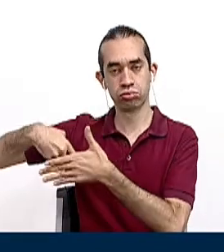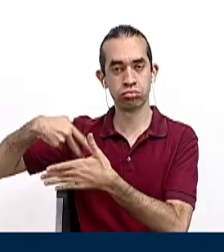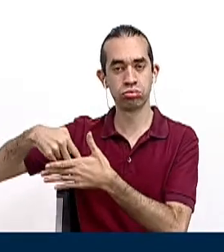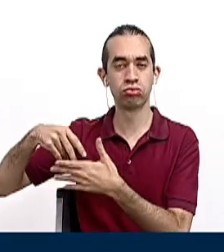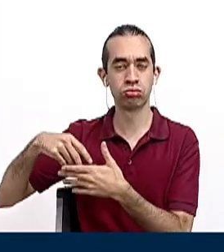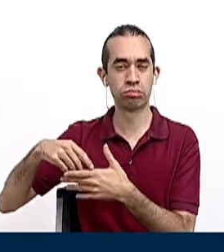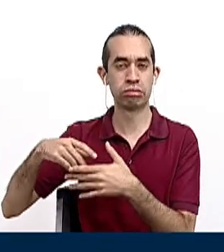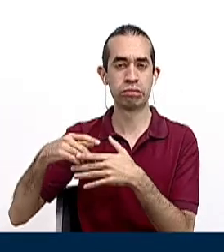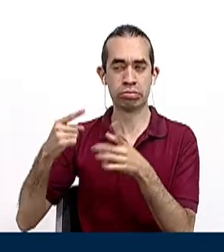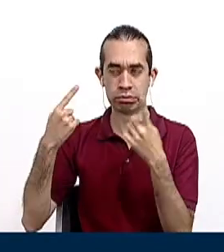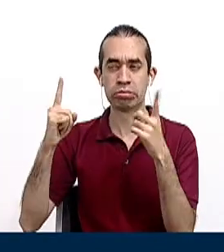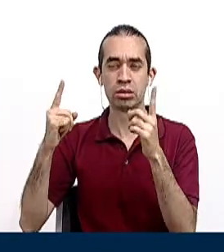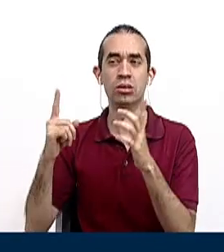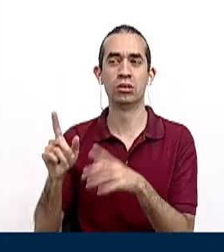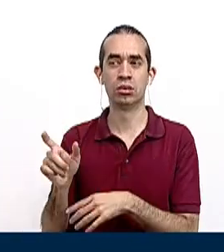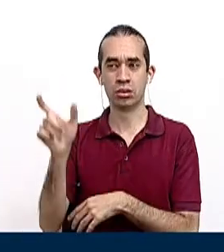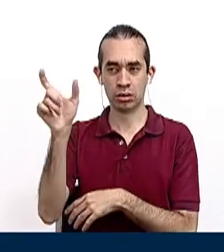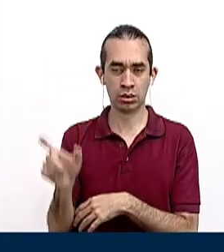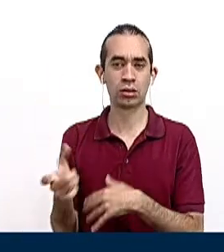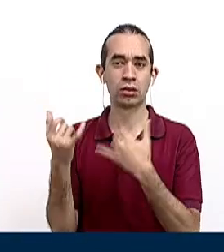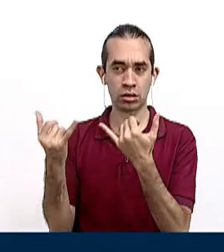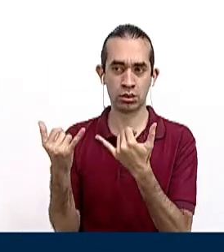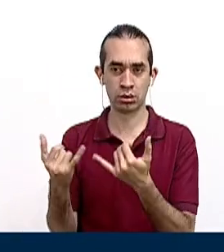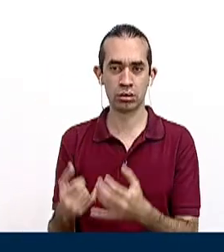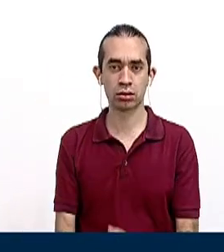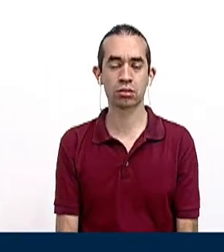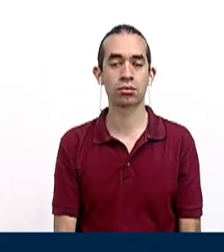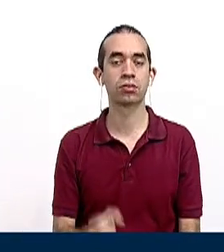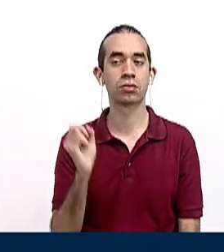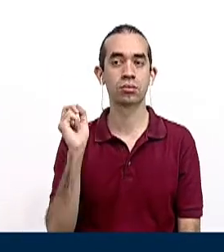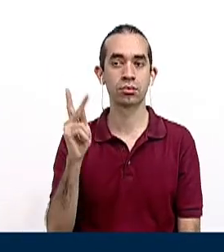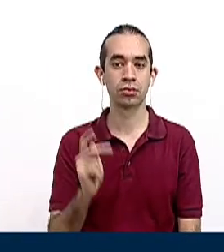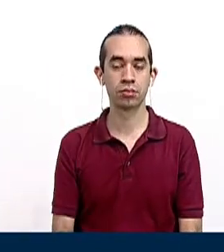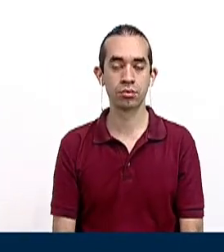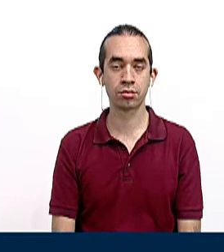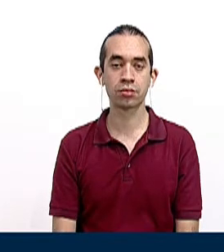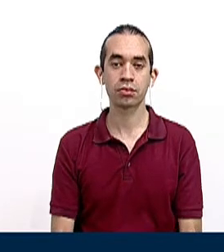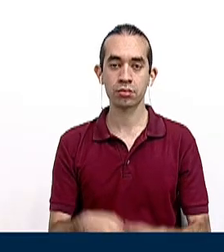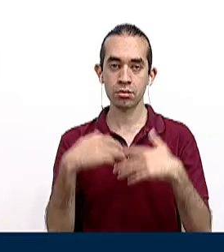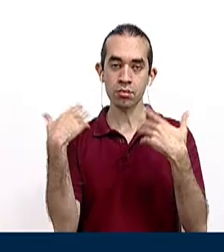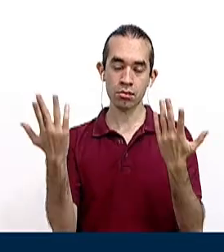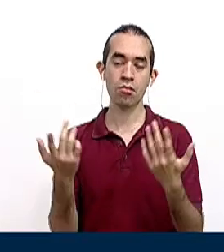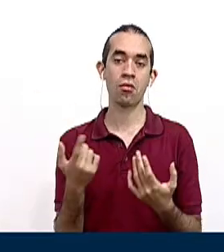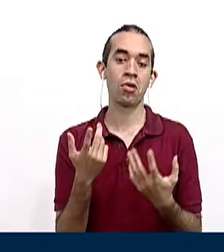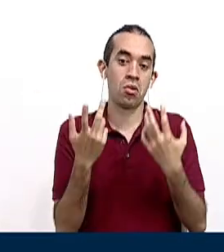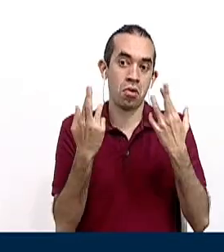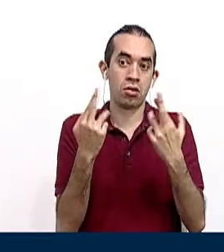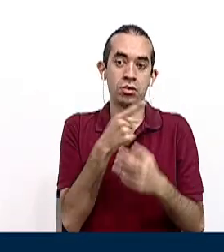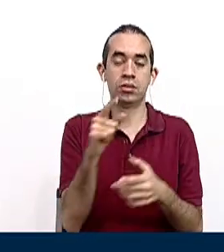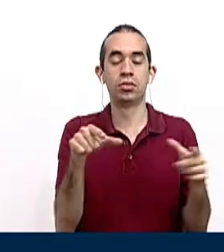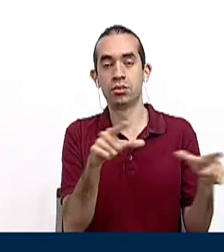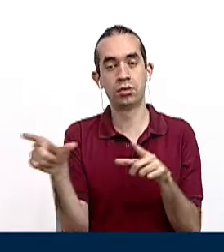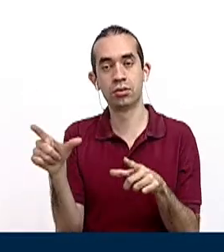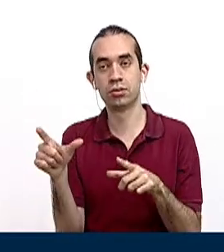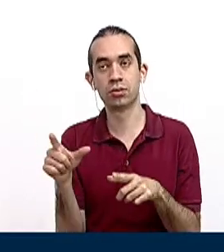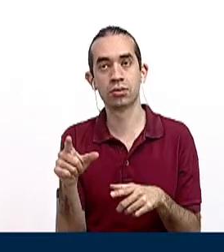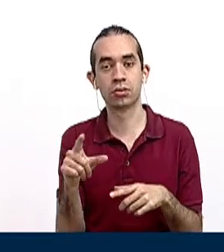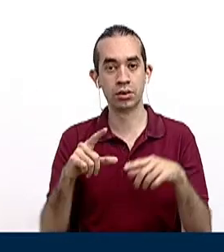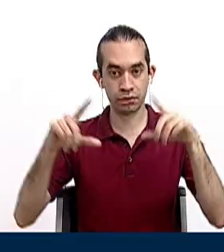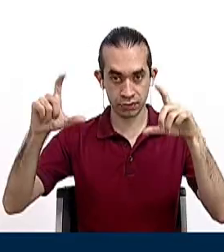had to become the person she is right now. Okay? So I hope you are ready. Take pictures of